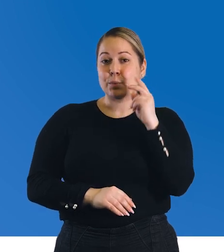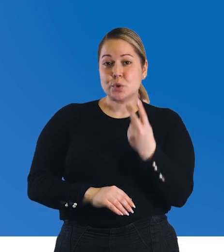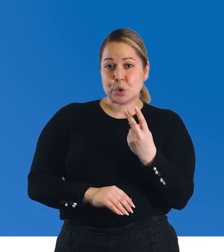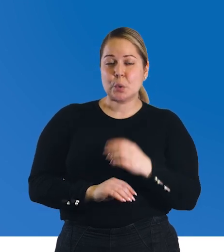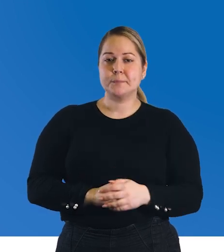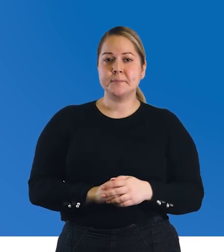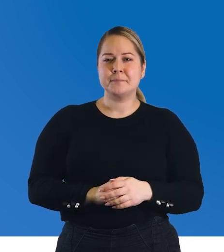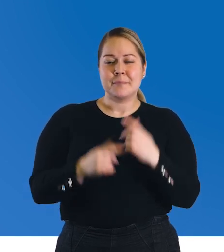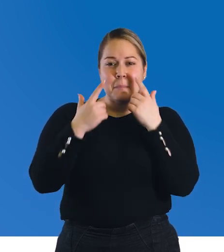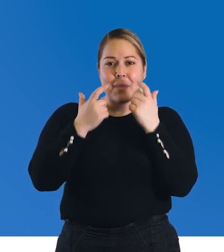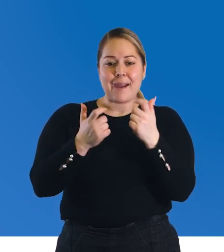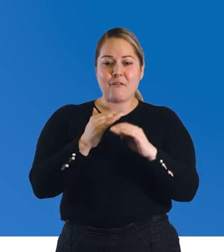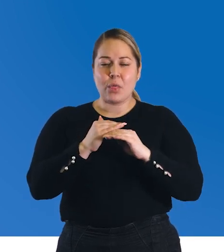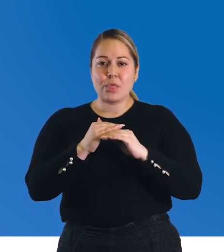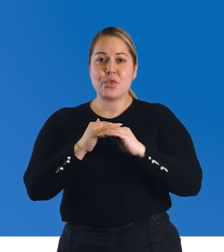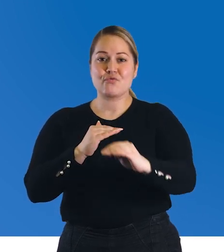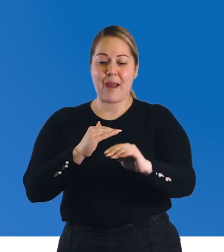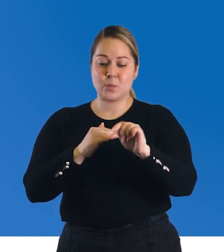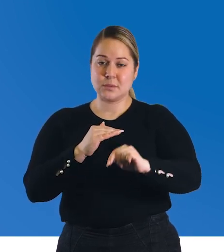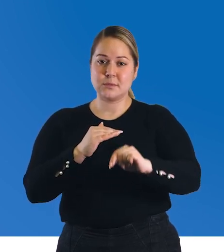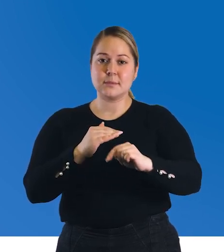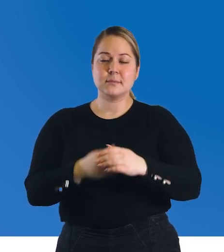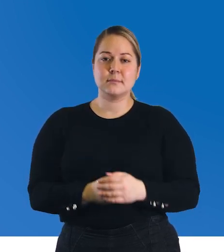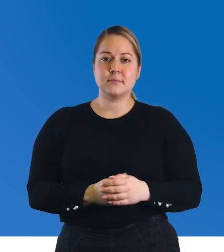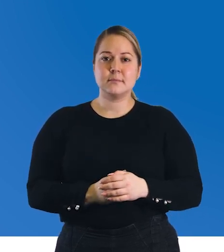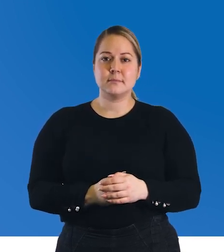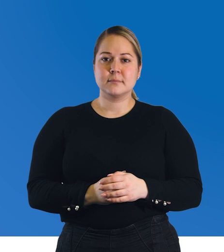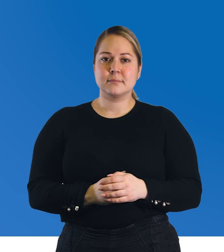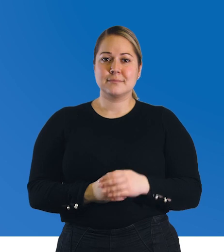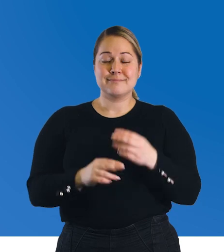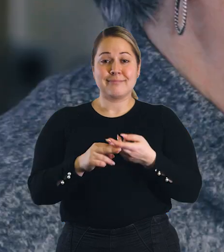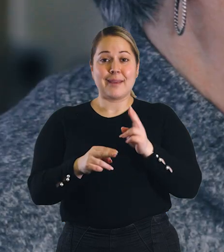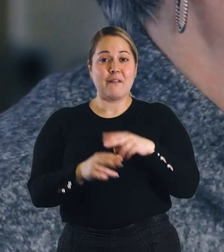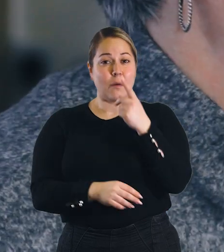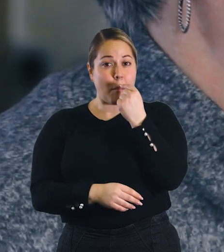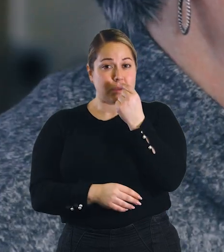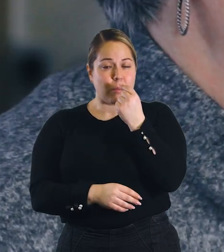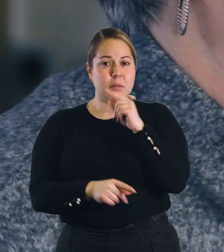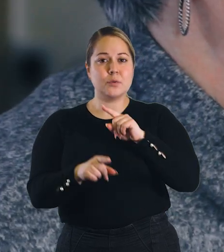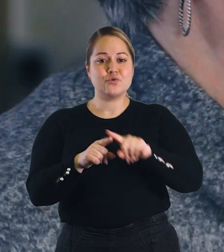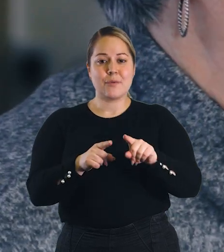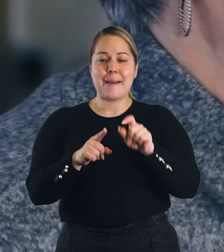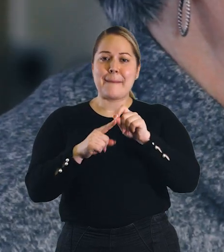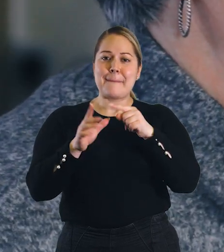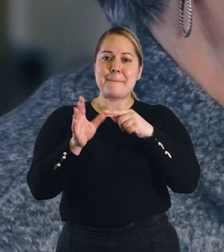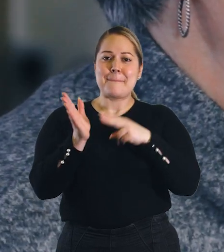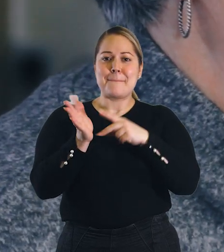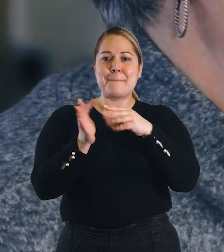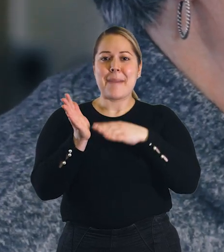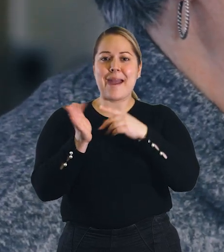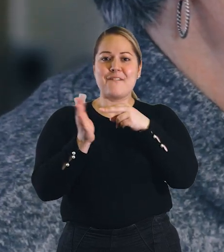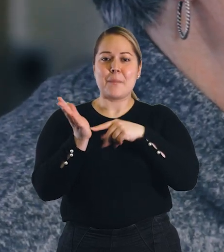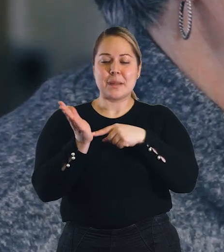Tip 2, be aware of the ground that you're on. If you can, try and stay on the